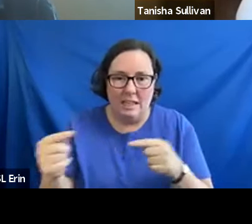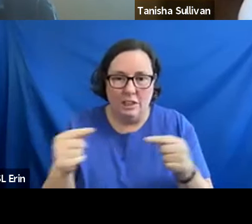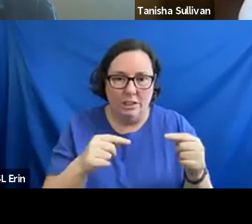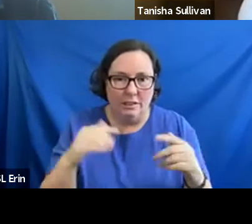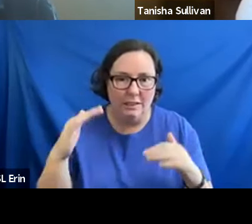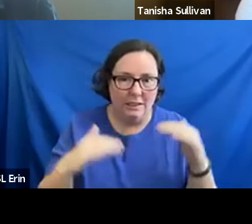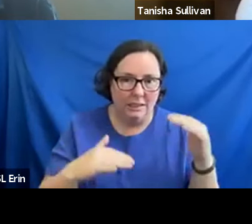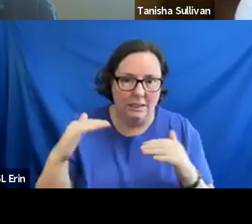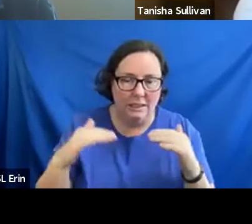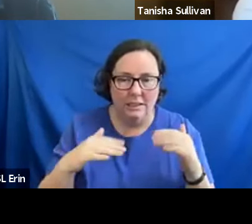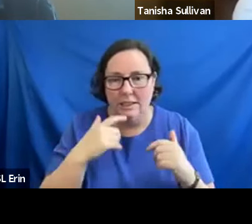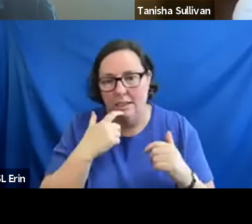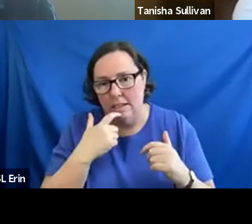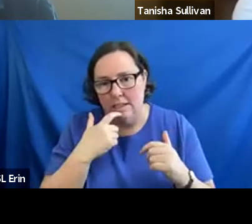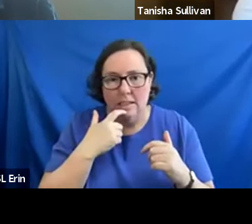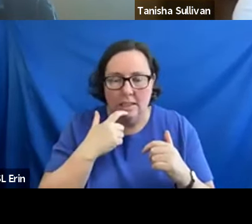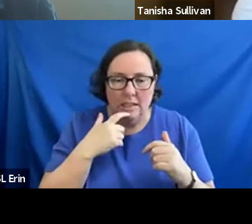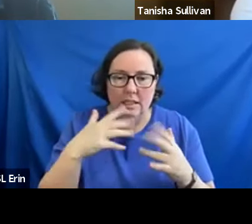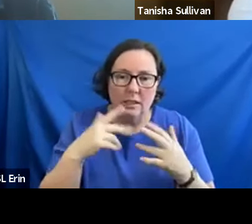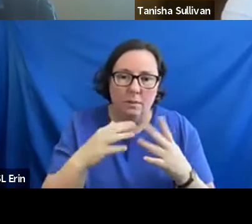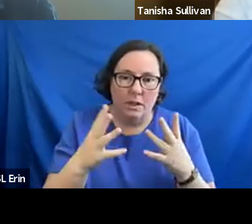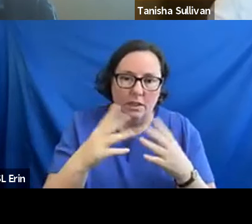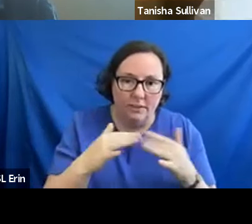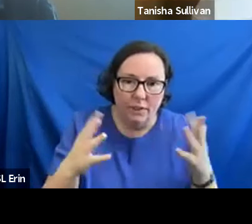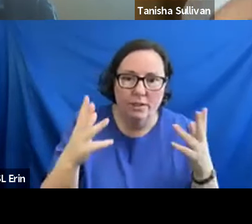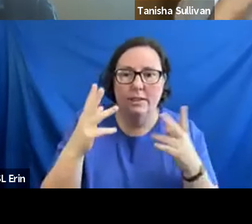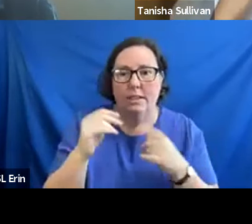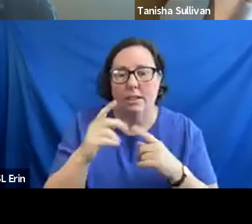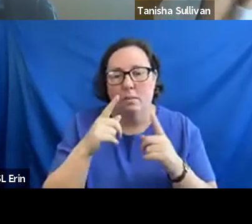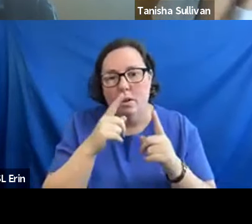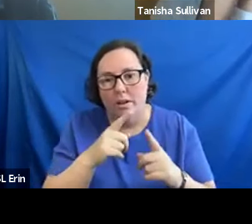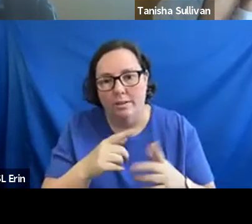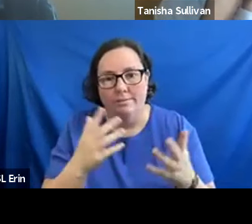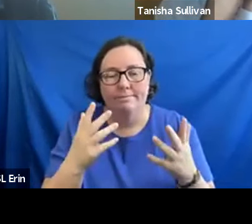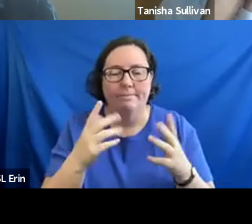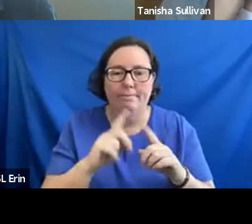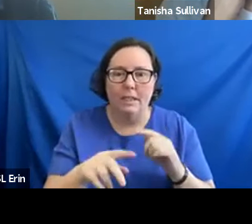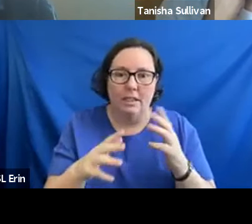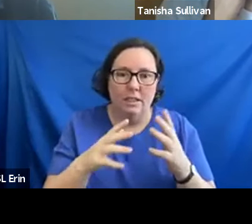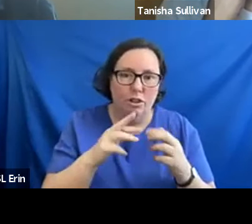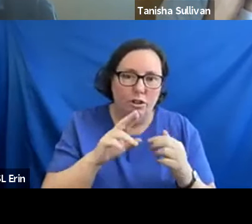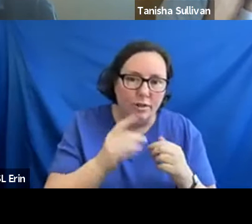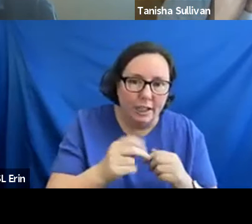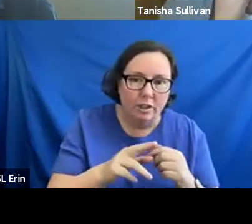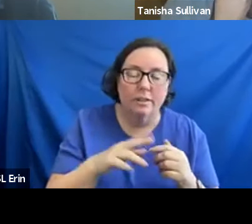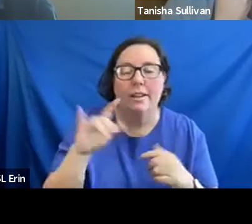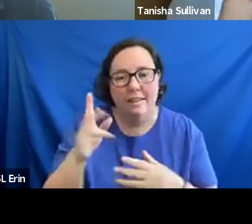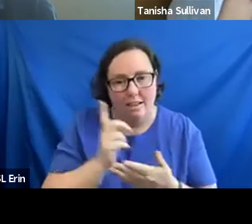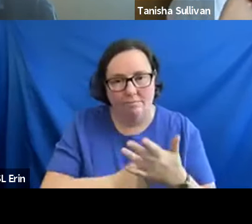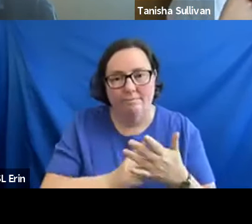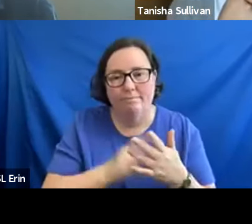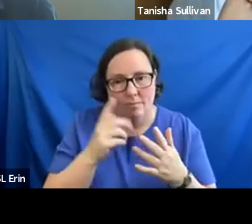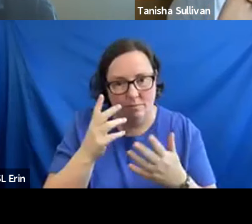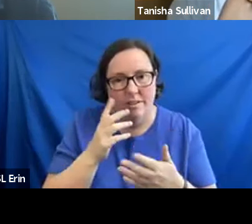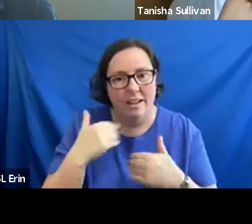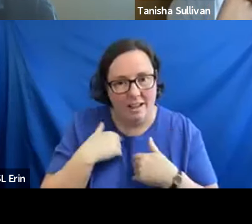clearly. And a lot of the suggestions that you named are robust conversations that we've had as a working group and are